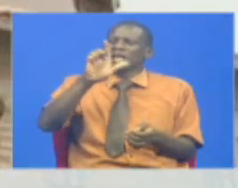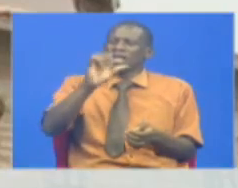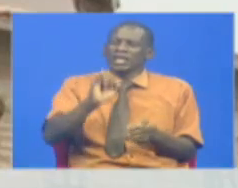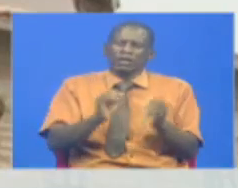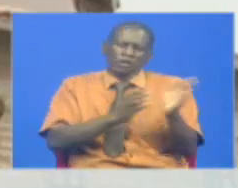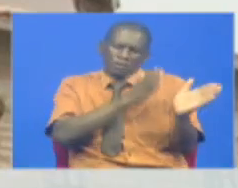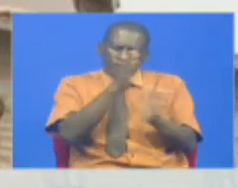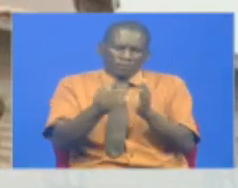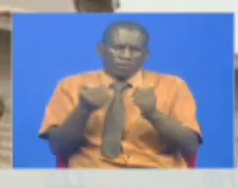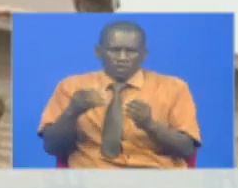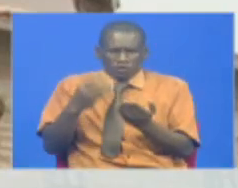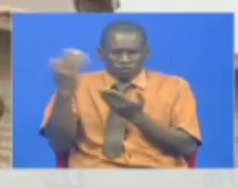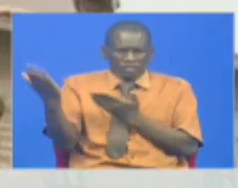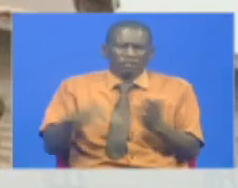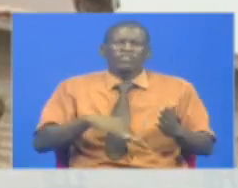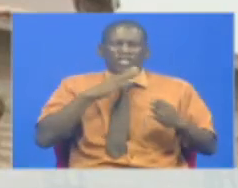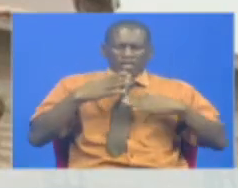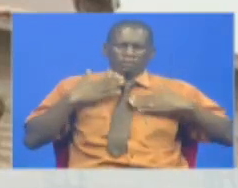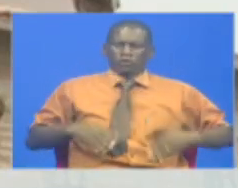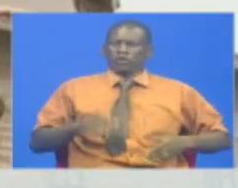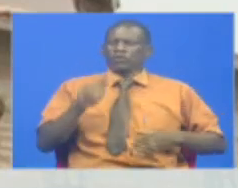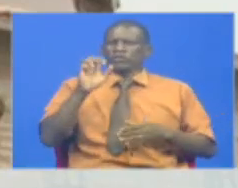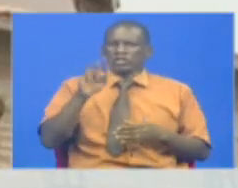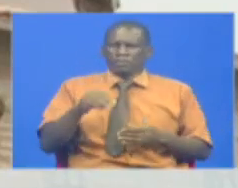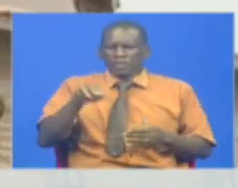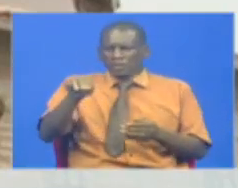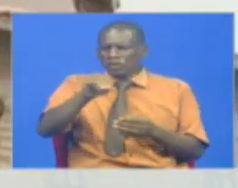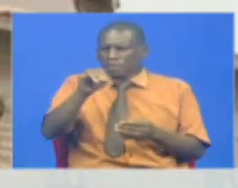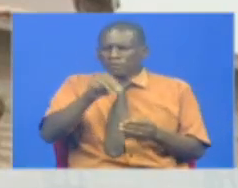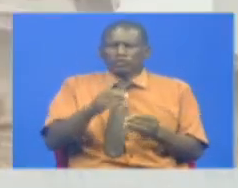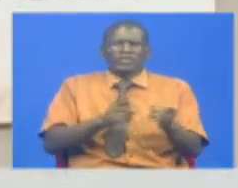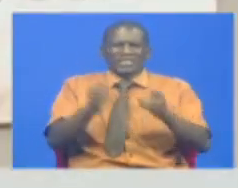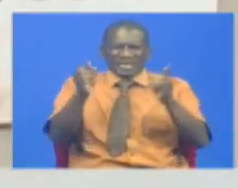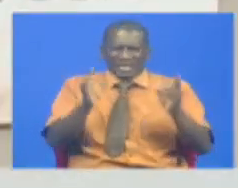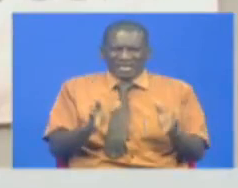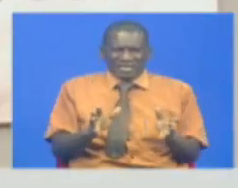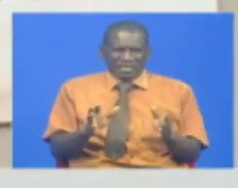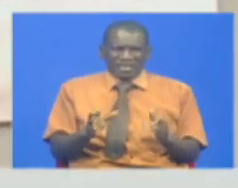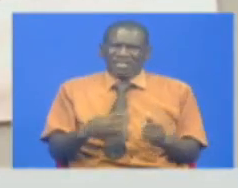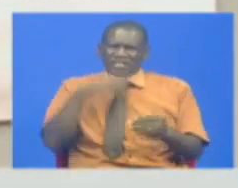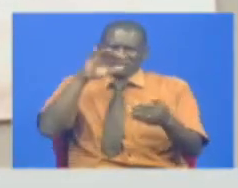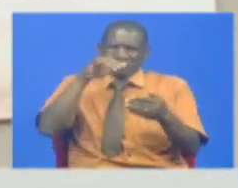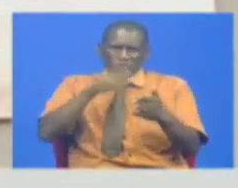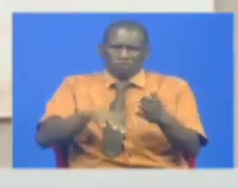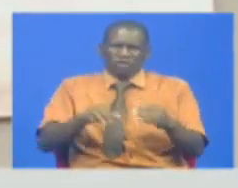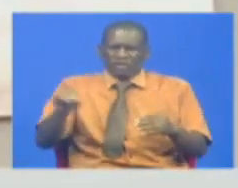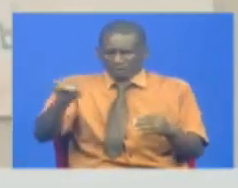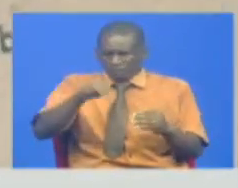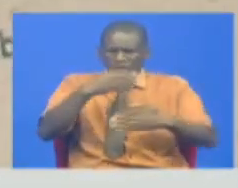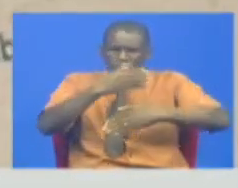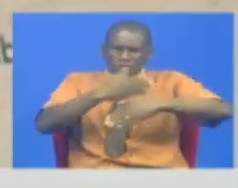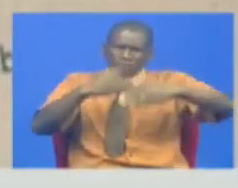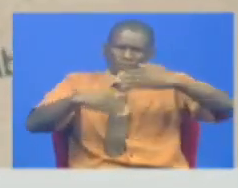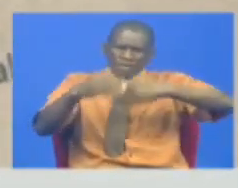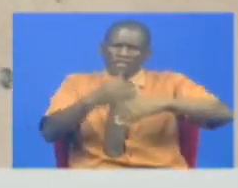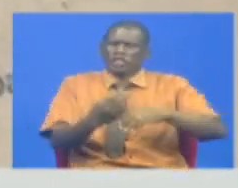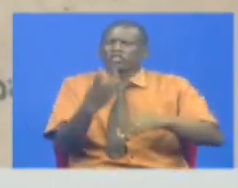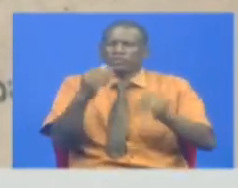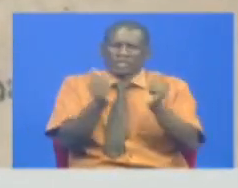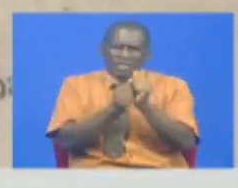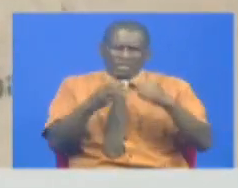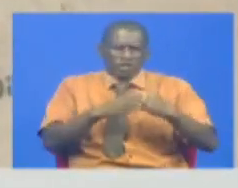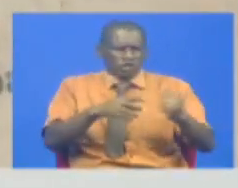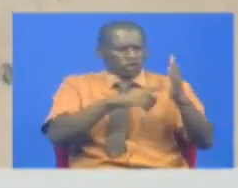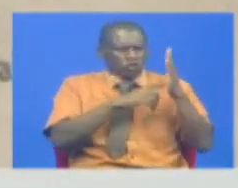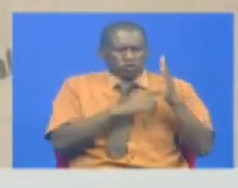the remains of Tim. The museum director, Jessica Sensoti, says the museum, built in 2019, showcases